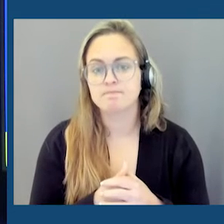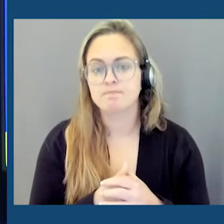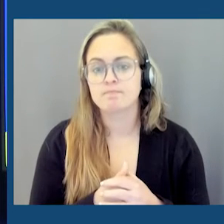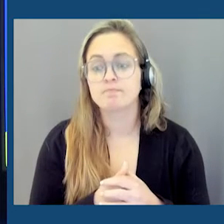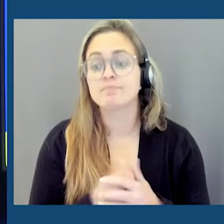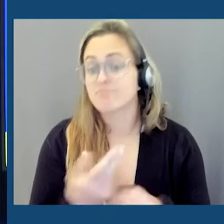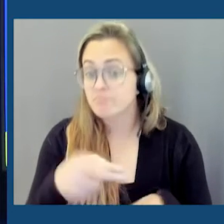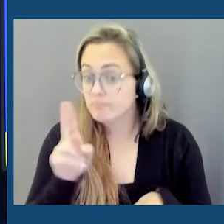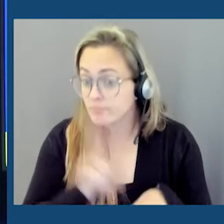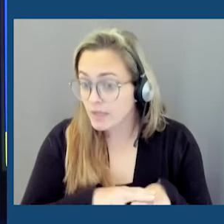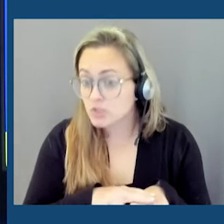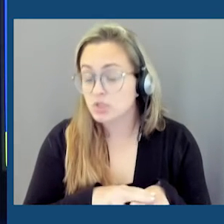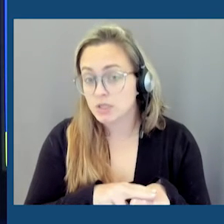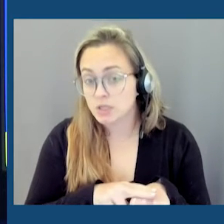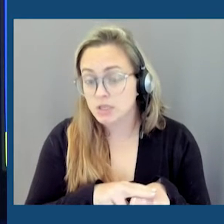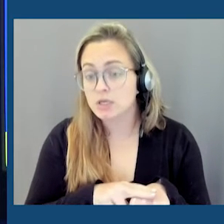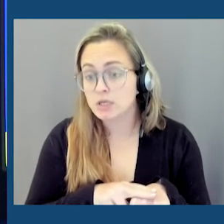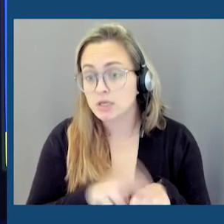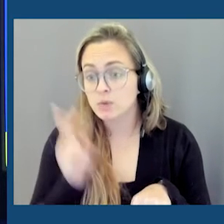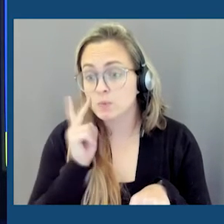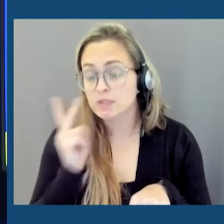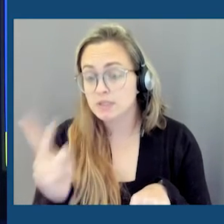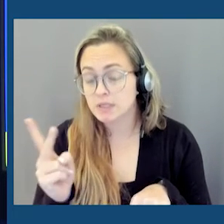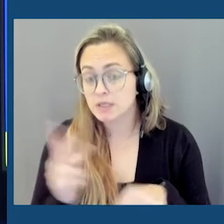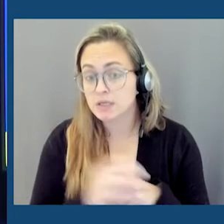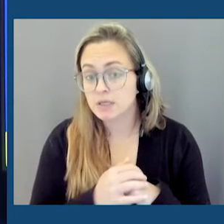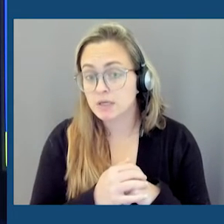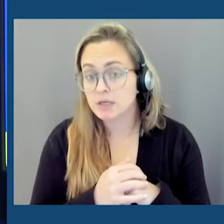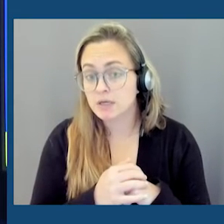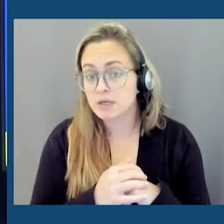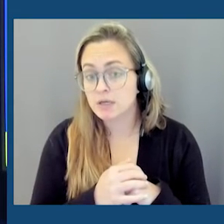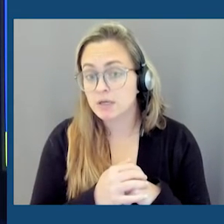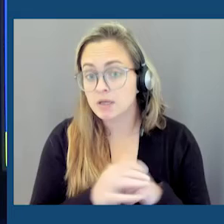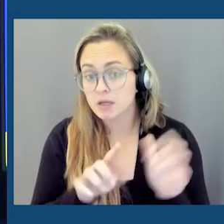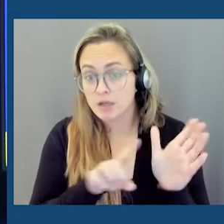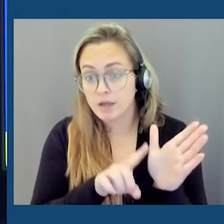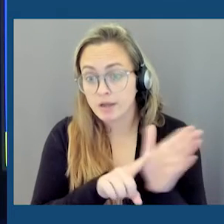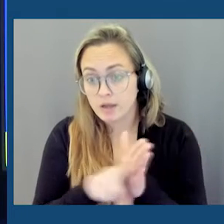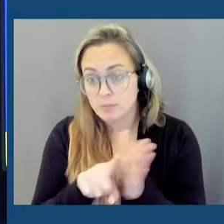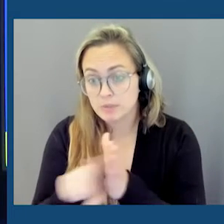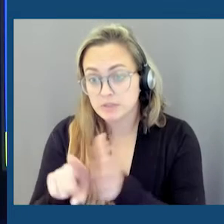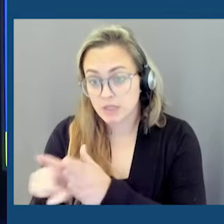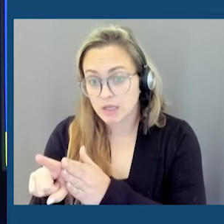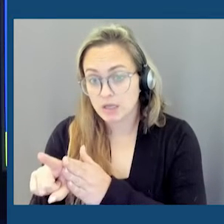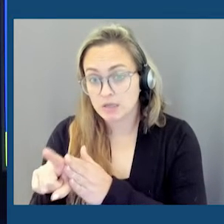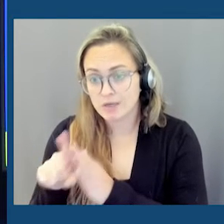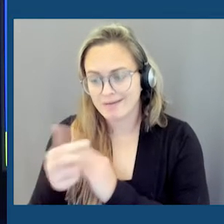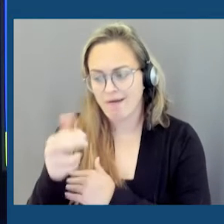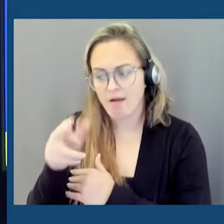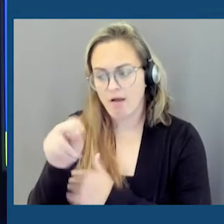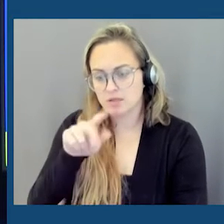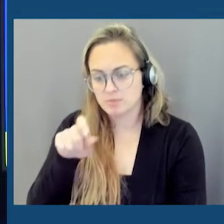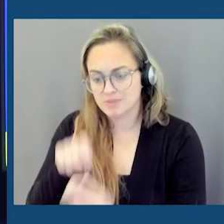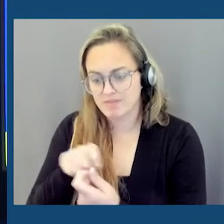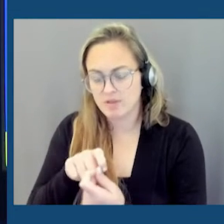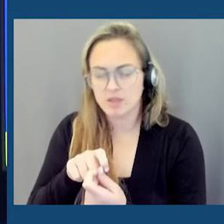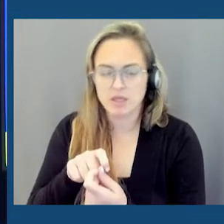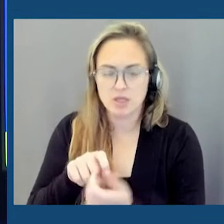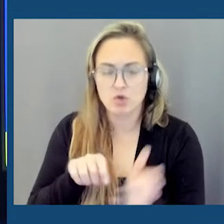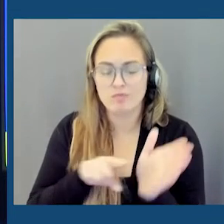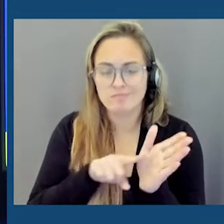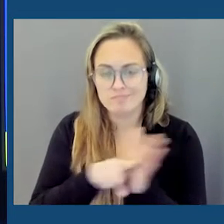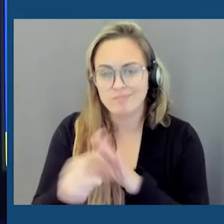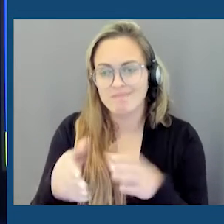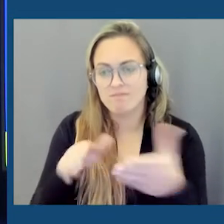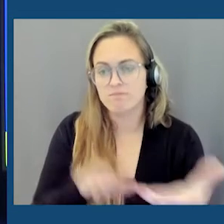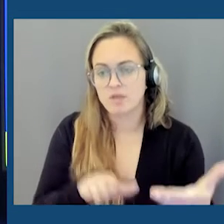nationally, what we see is that homicides and gun homicides in particular, fatal shootings, are starting to